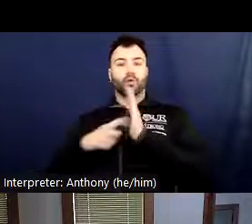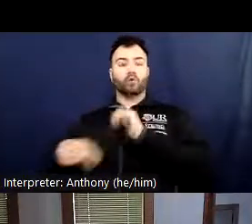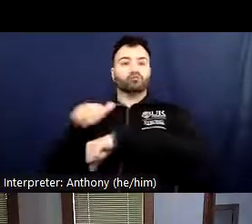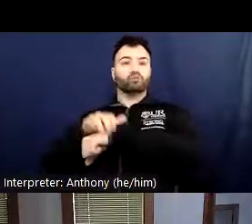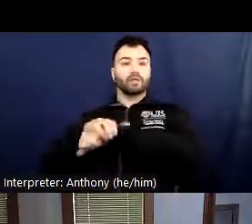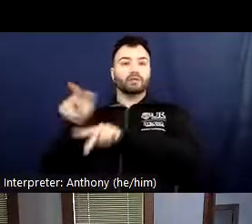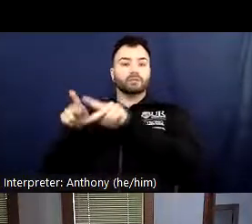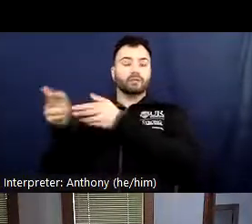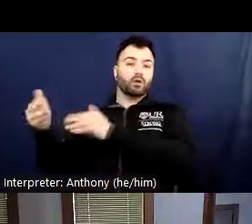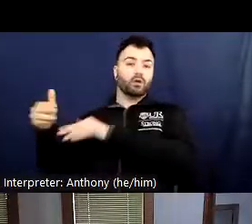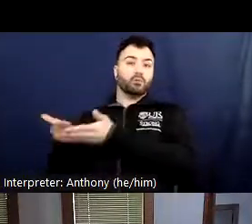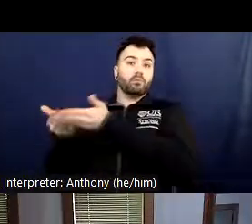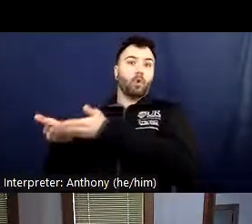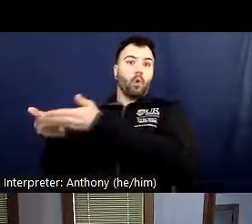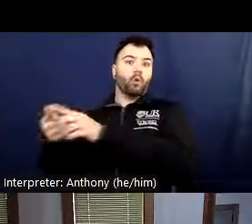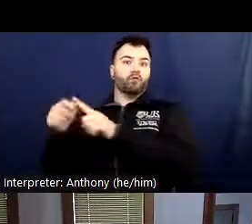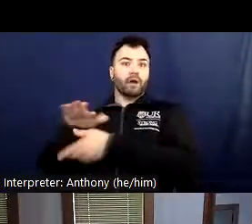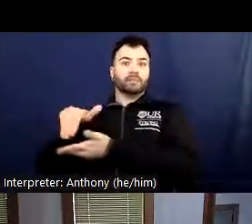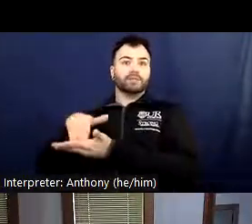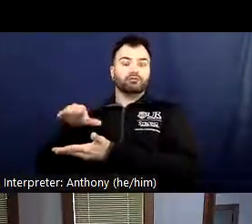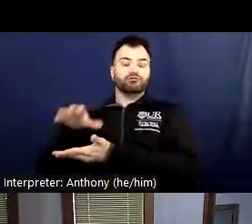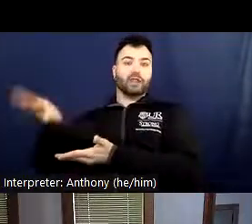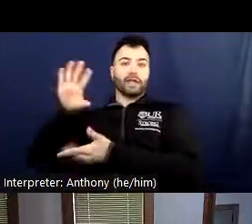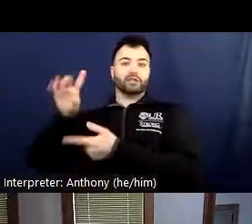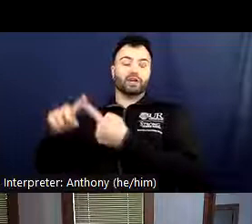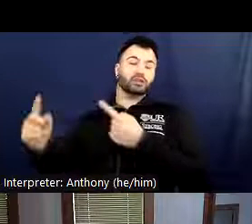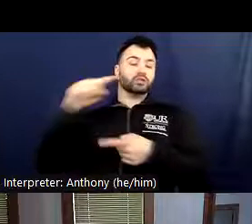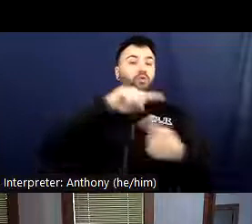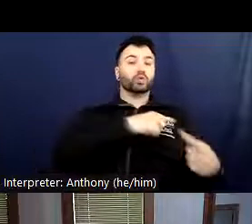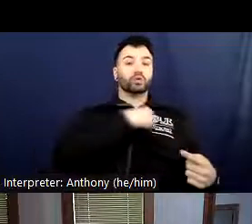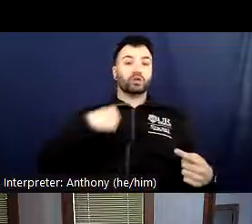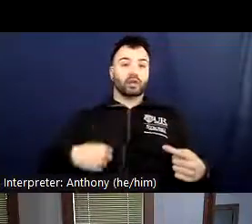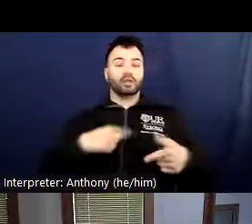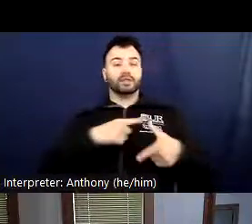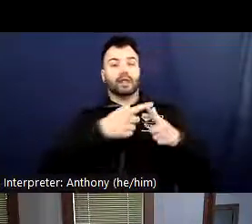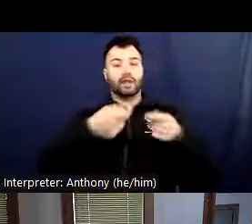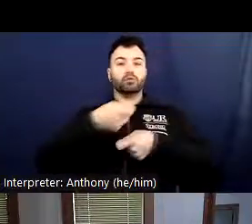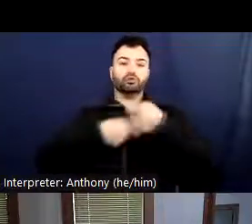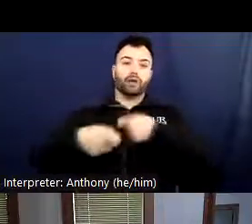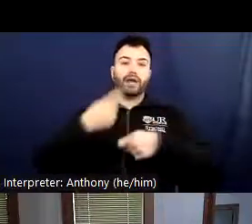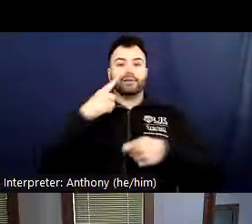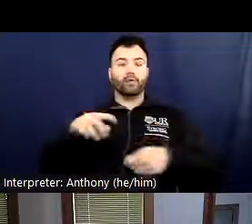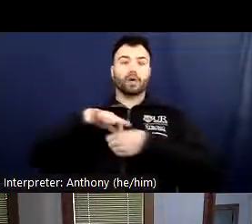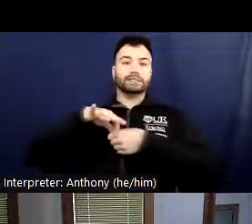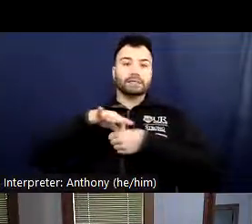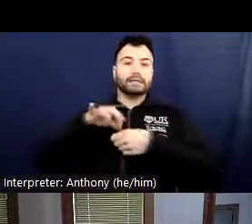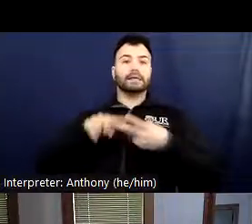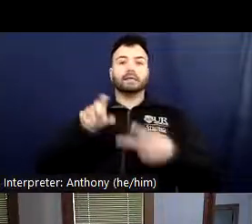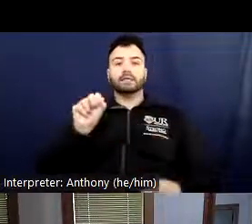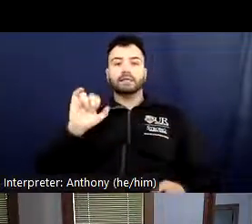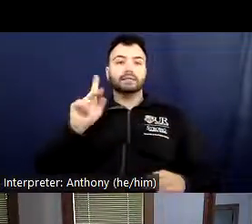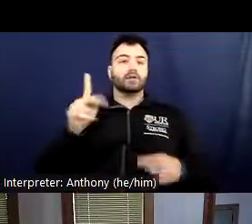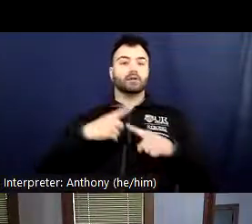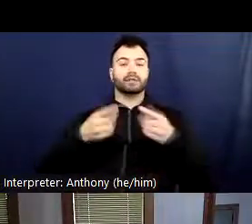South Asia and Central Asia to the Chinese in exchange for their tea and their silk and all the other wonderful things.